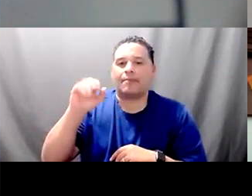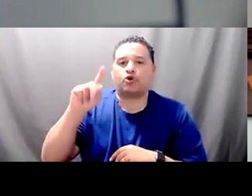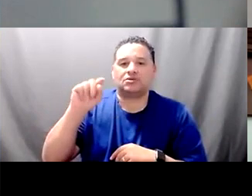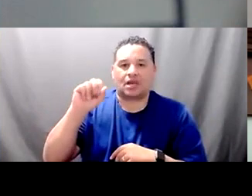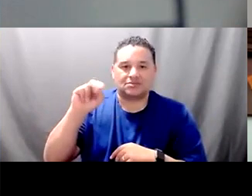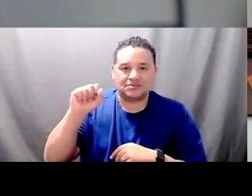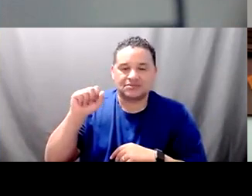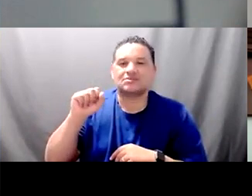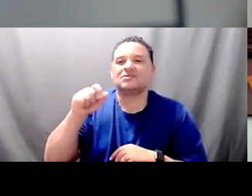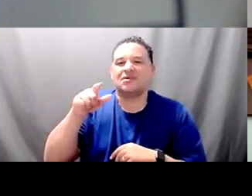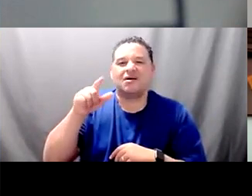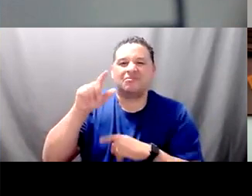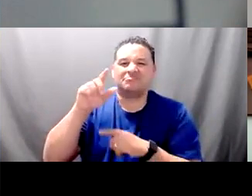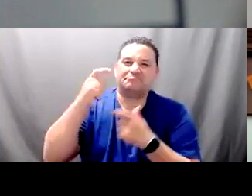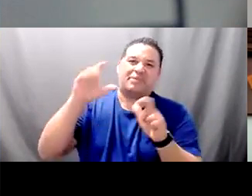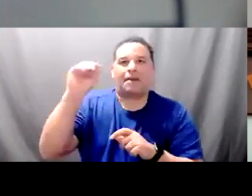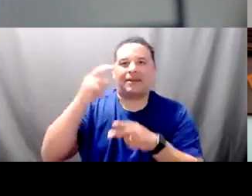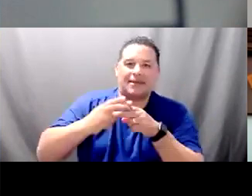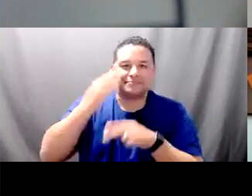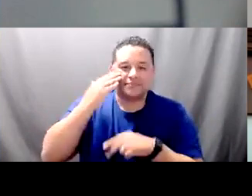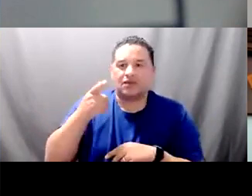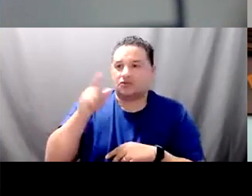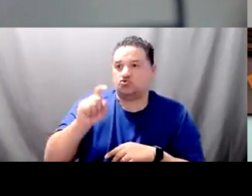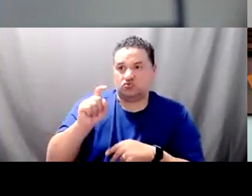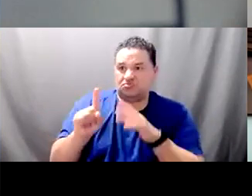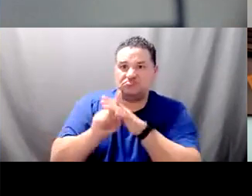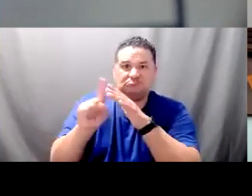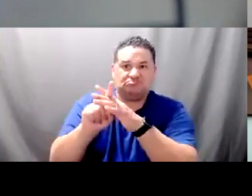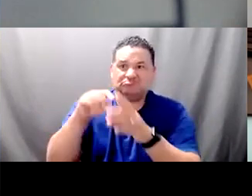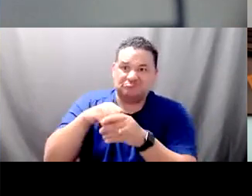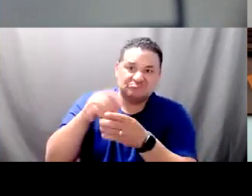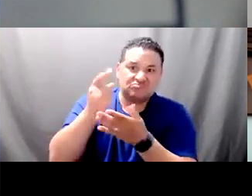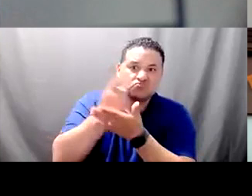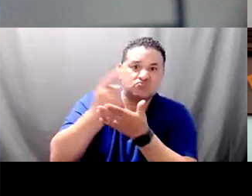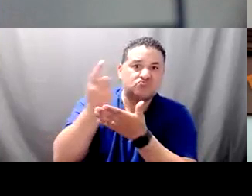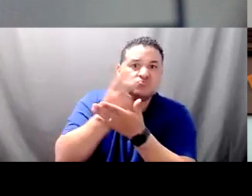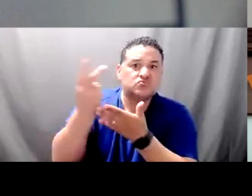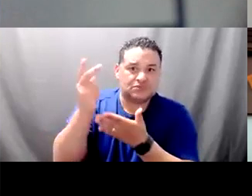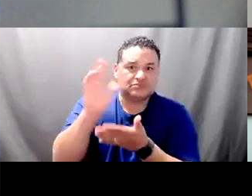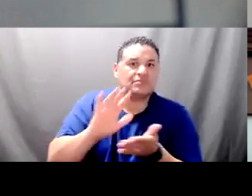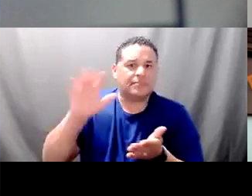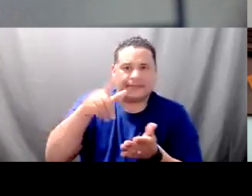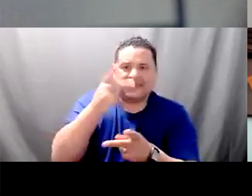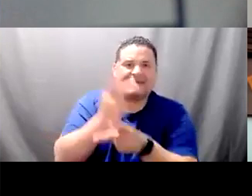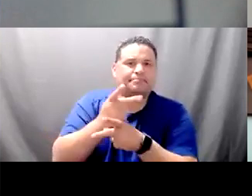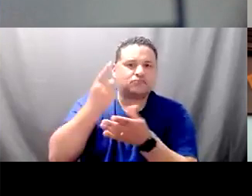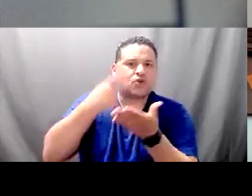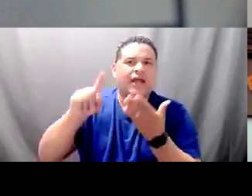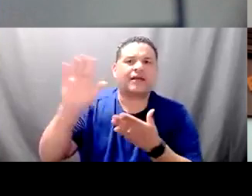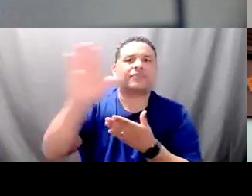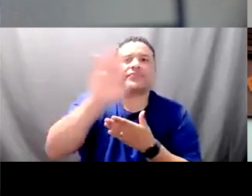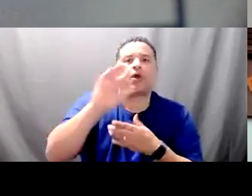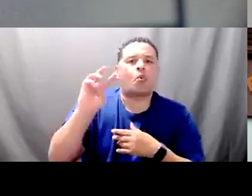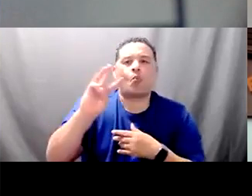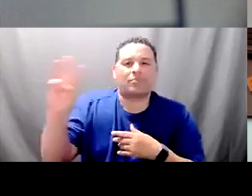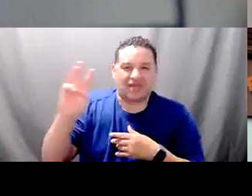names. Those should start to appear in the next week or so, couple weeks. So keep checking their website, because they will